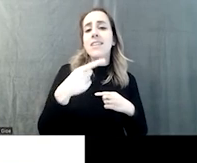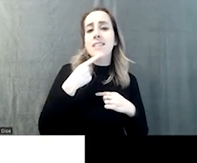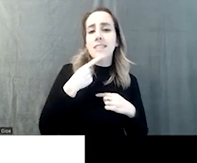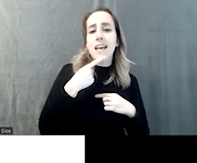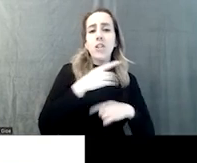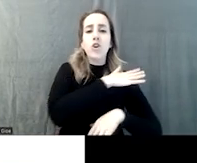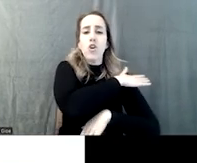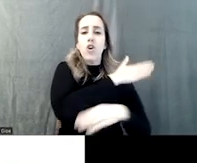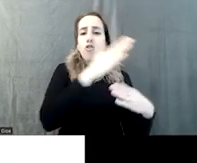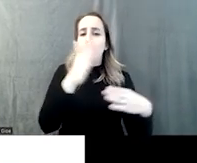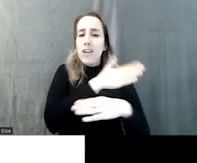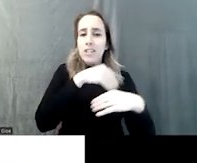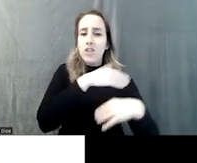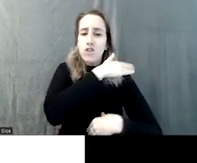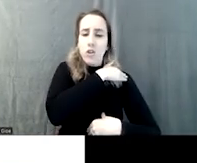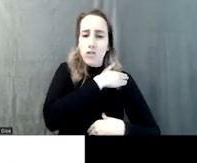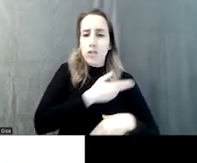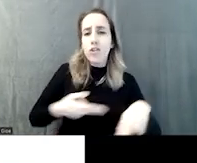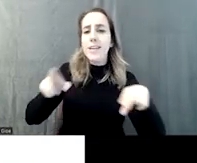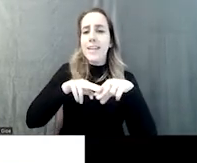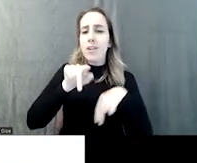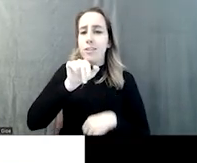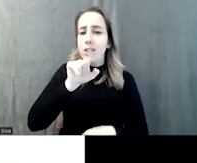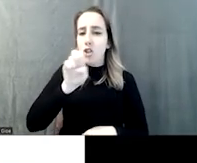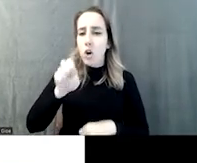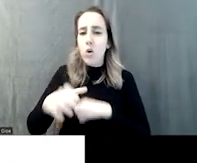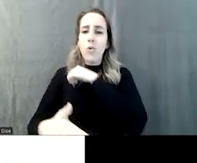and shoulder, increase tone, elbow